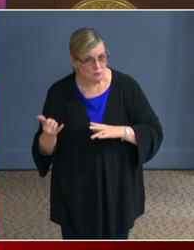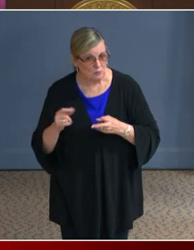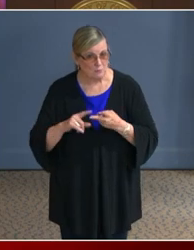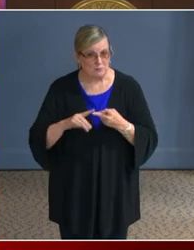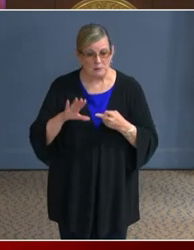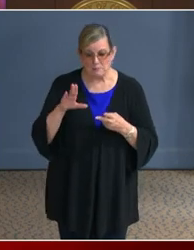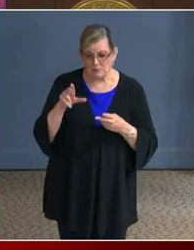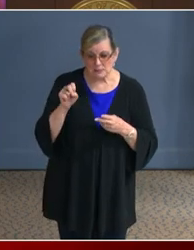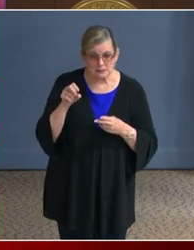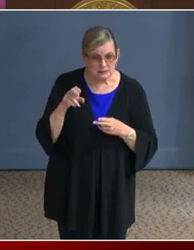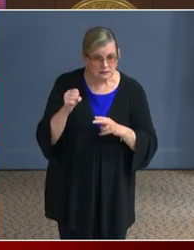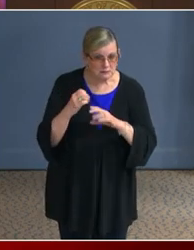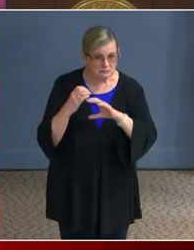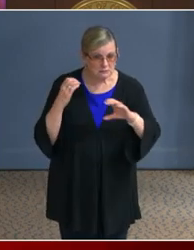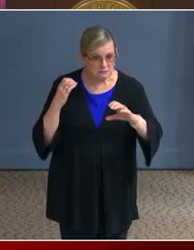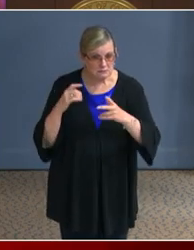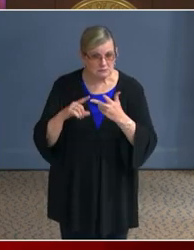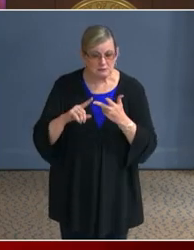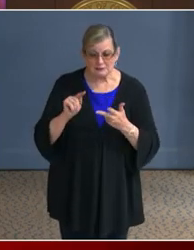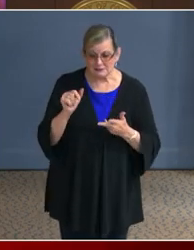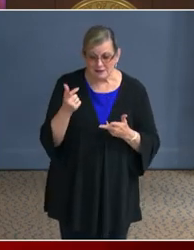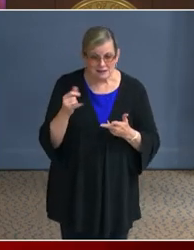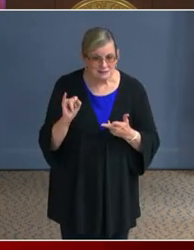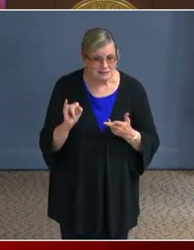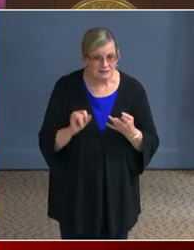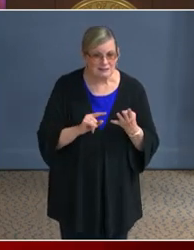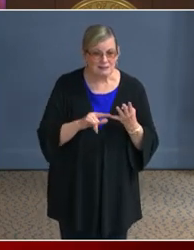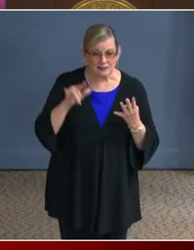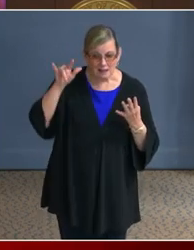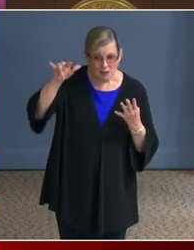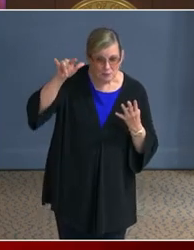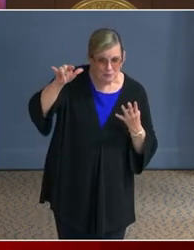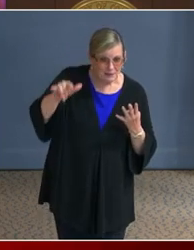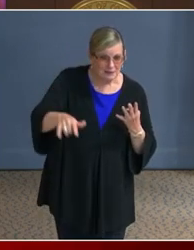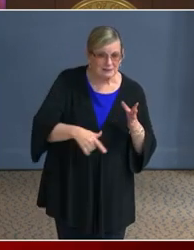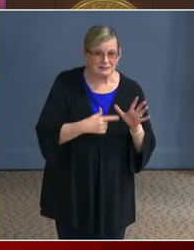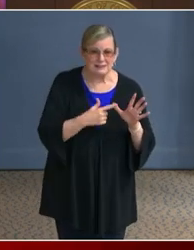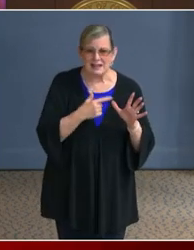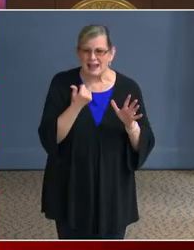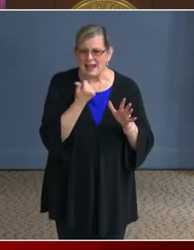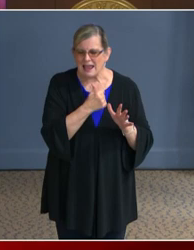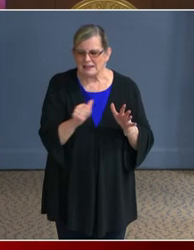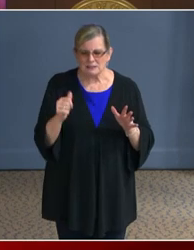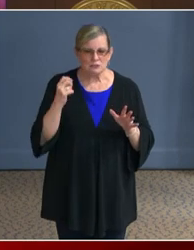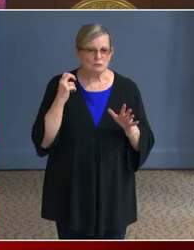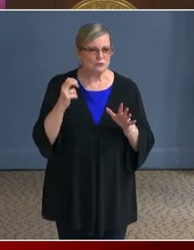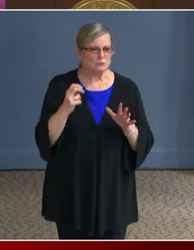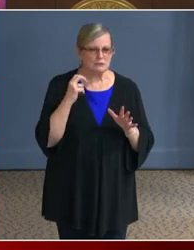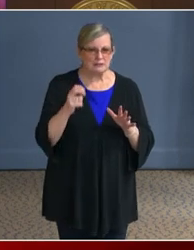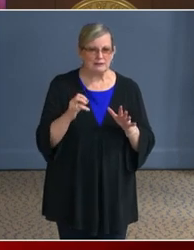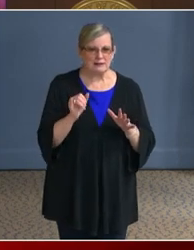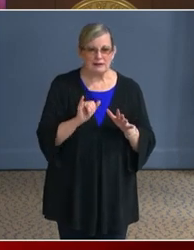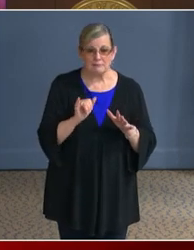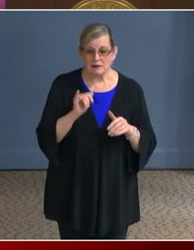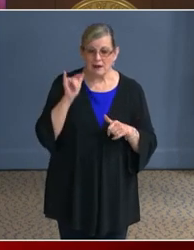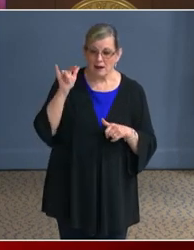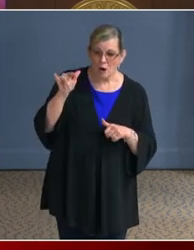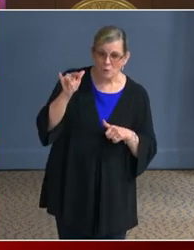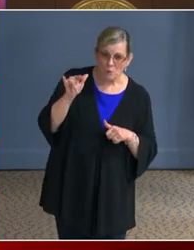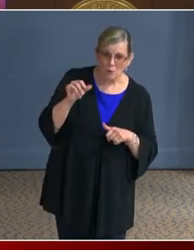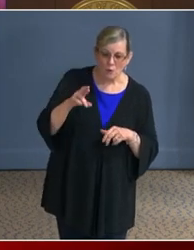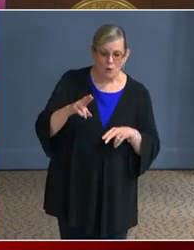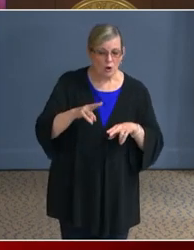taxis, also on an airplane or at a transportation hub such as an airport or train